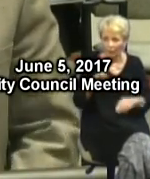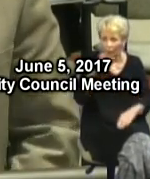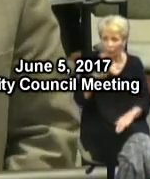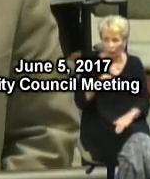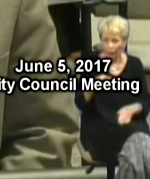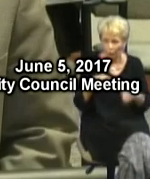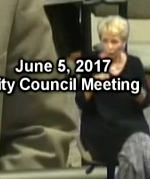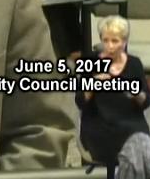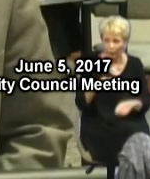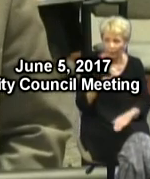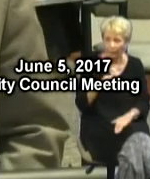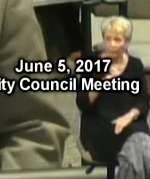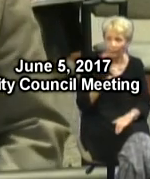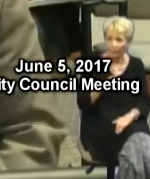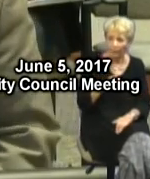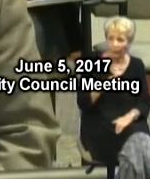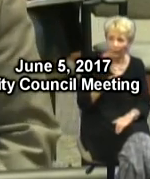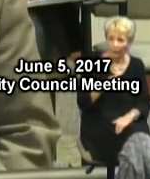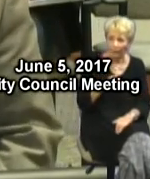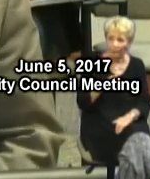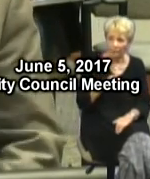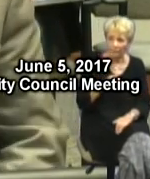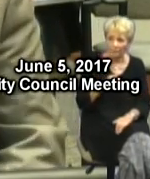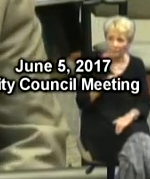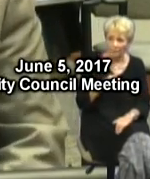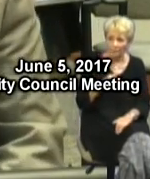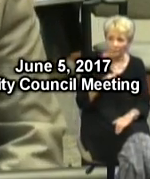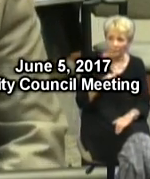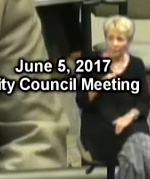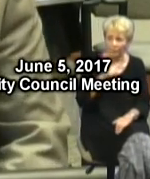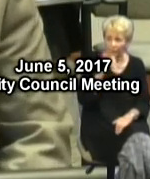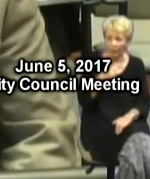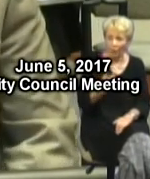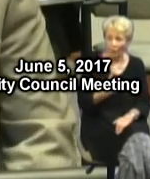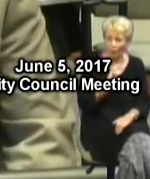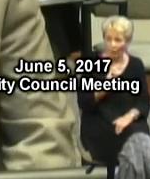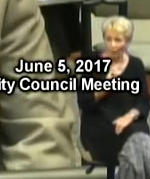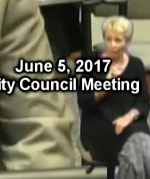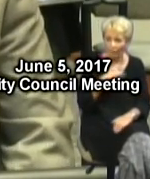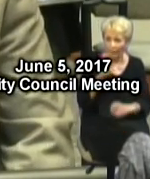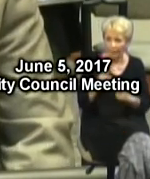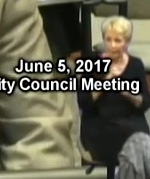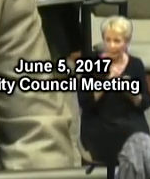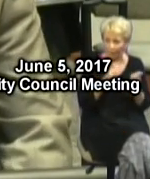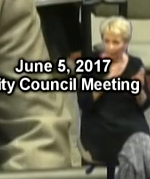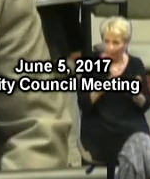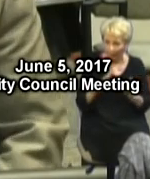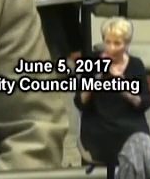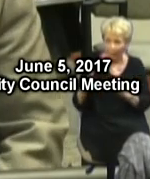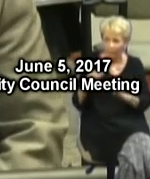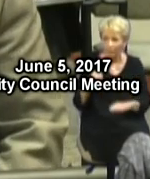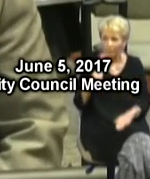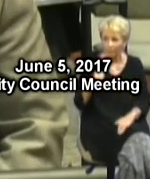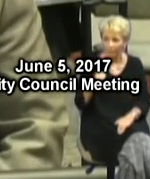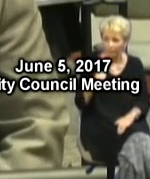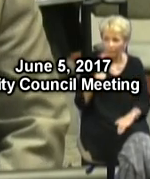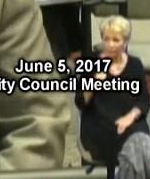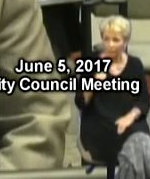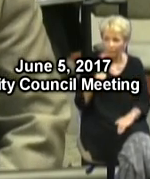Street. So we don't have a exact plan.